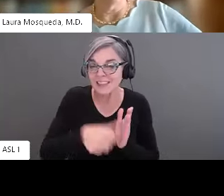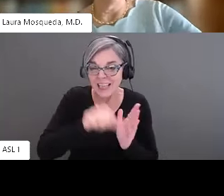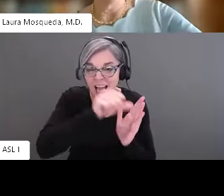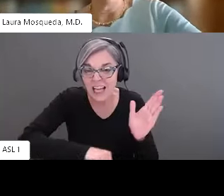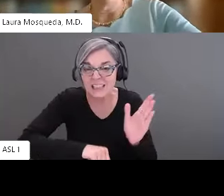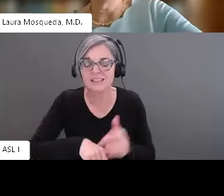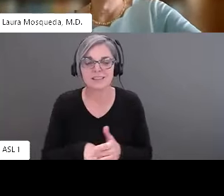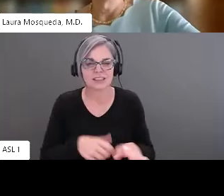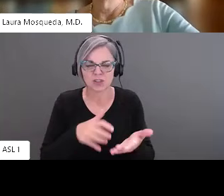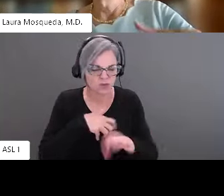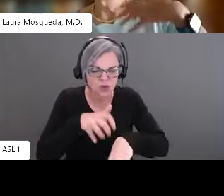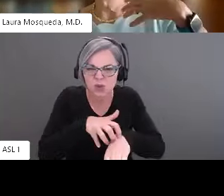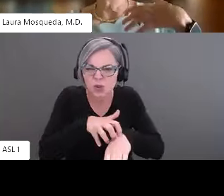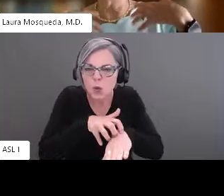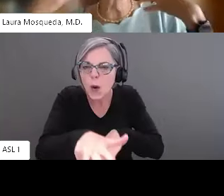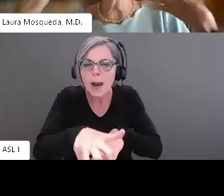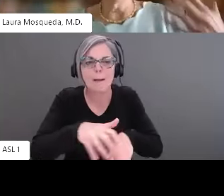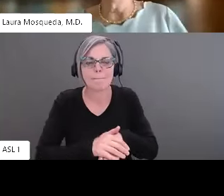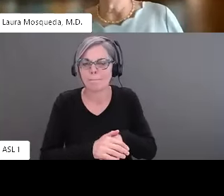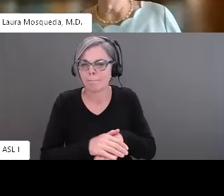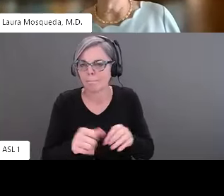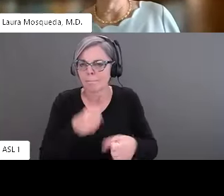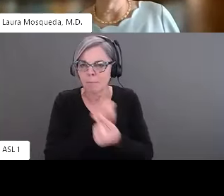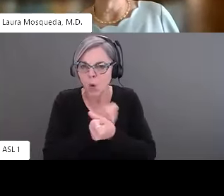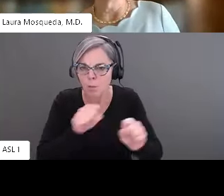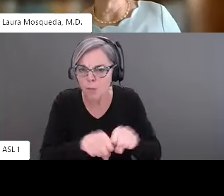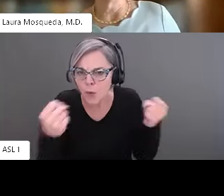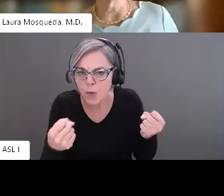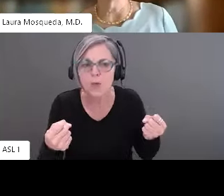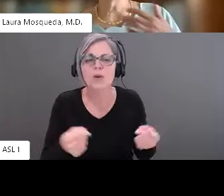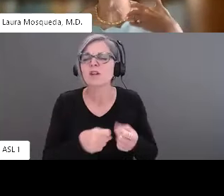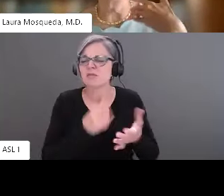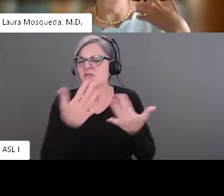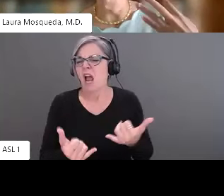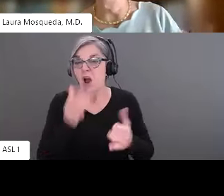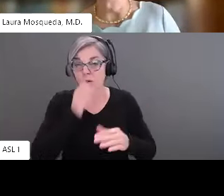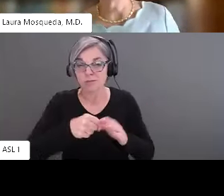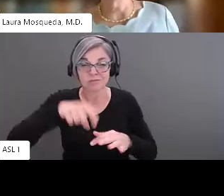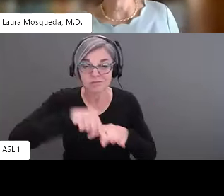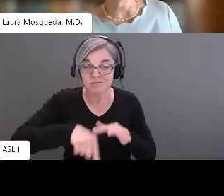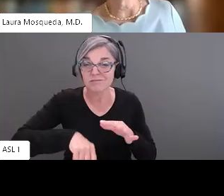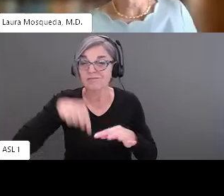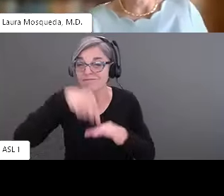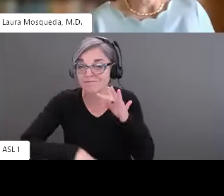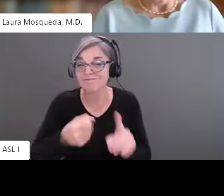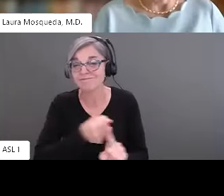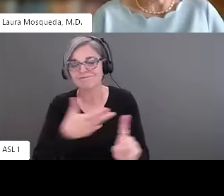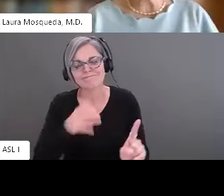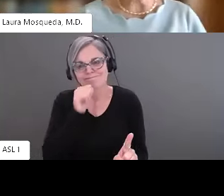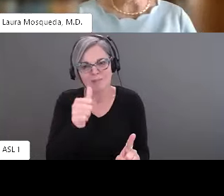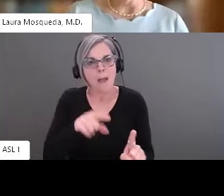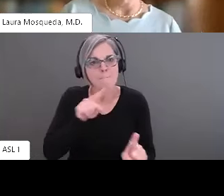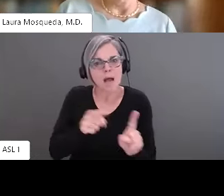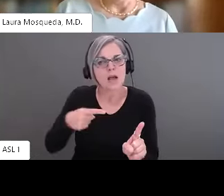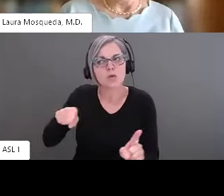this talk, but these are the sorts of things that we look for, and we're really trying to train healthcare providers to